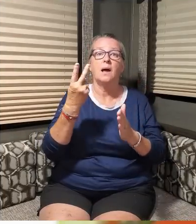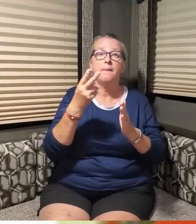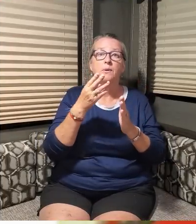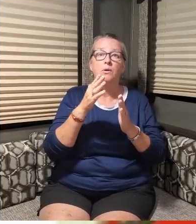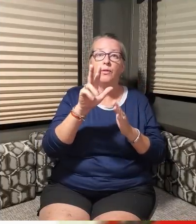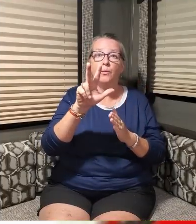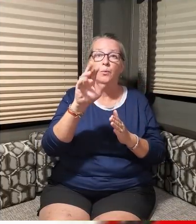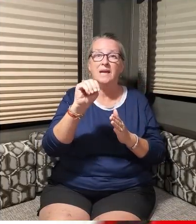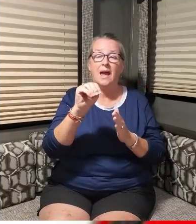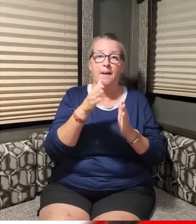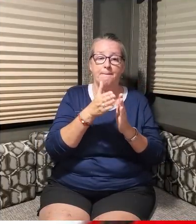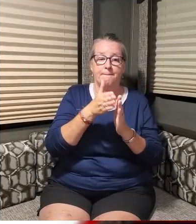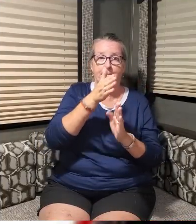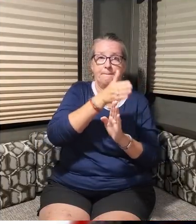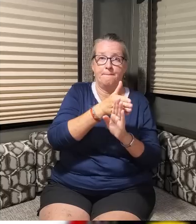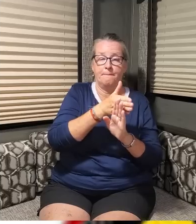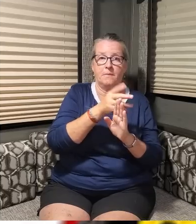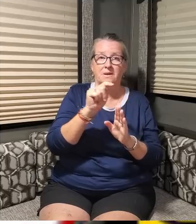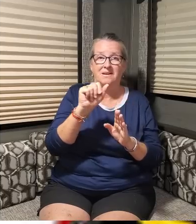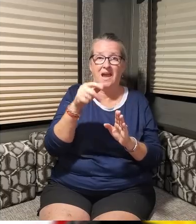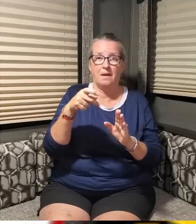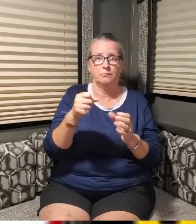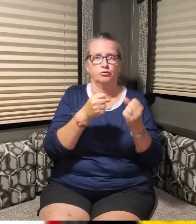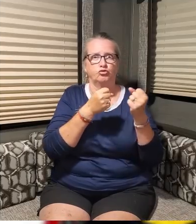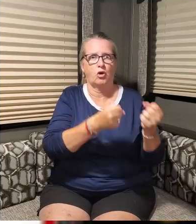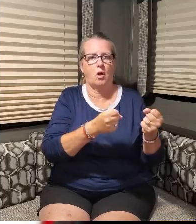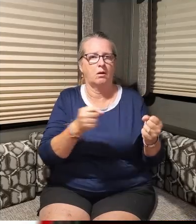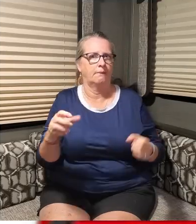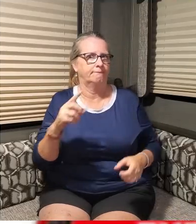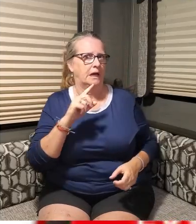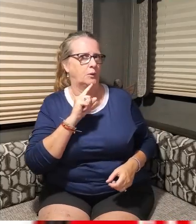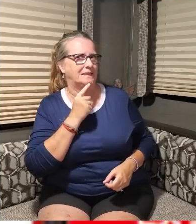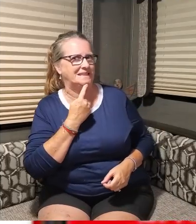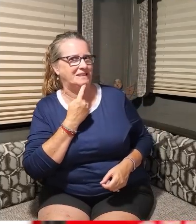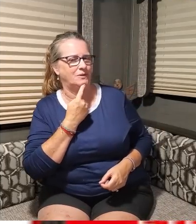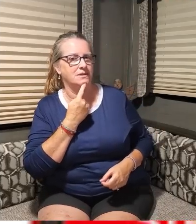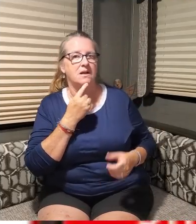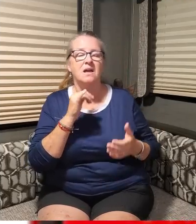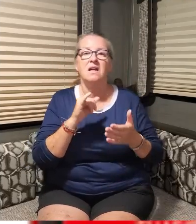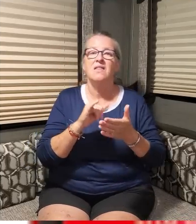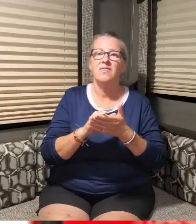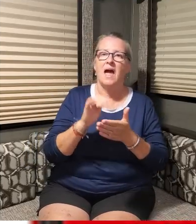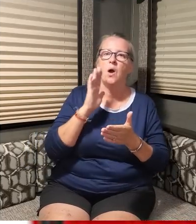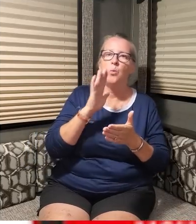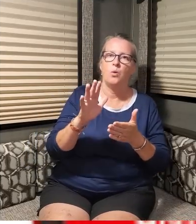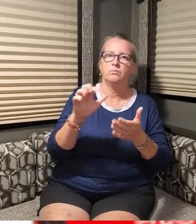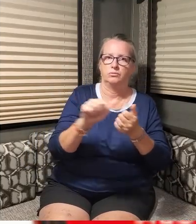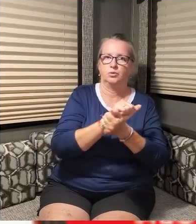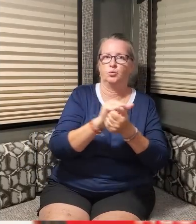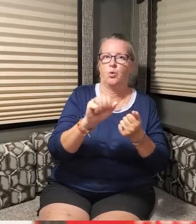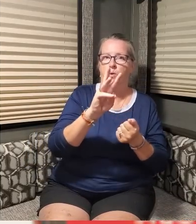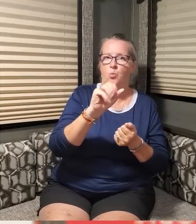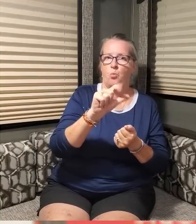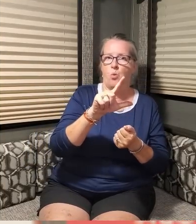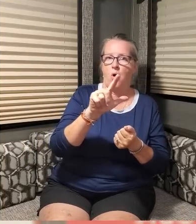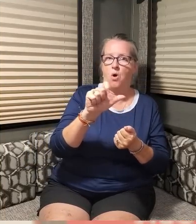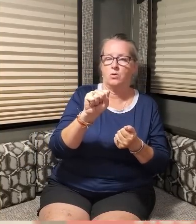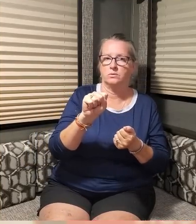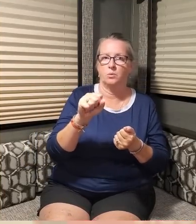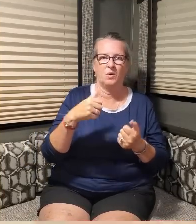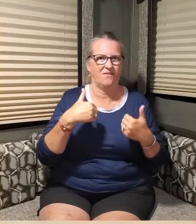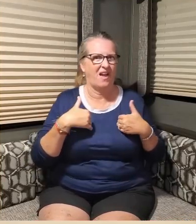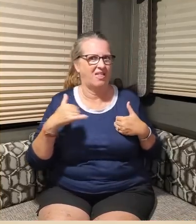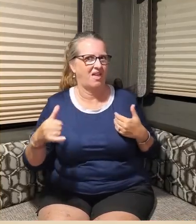Double-sided exterior 3M tape. Okay, very strong. Very serious. Yeah, that's going to rip your walls off. Yeah, with it.